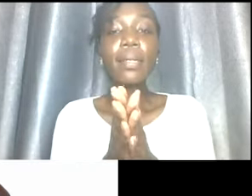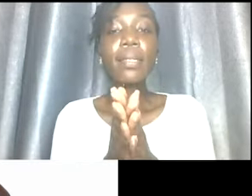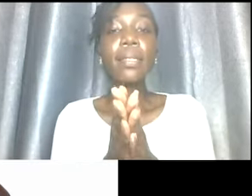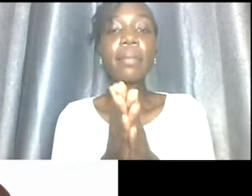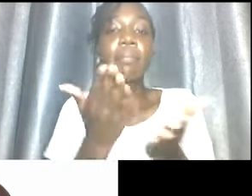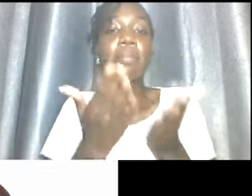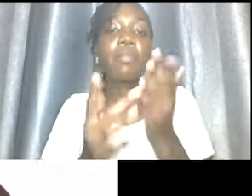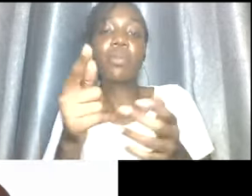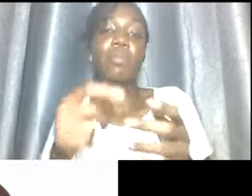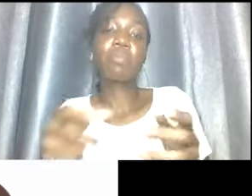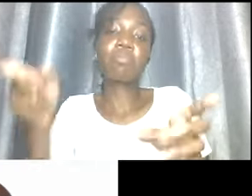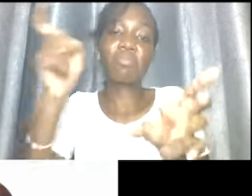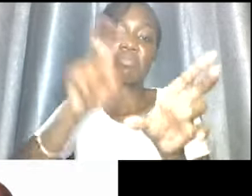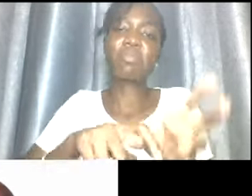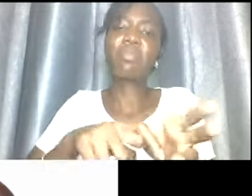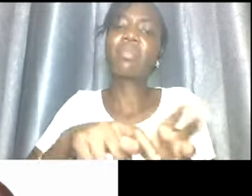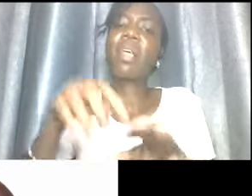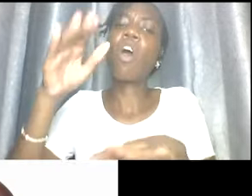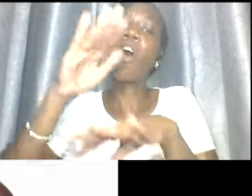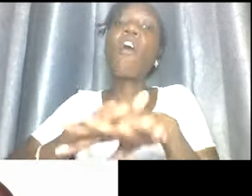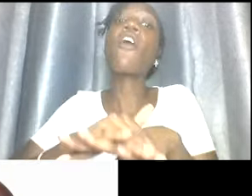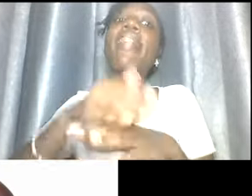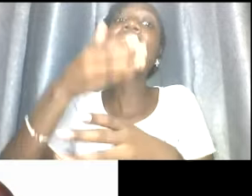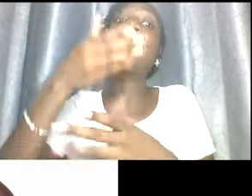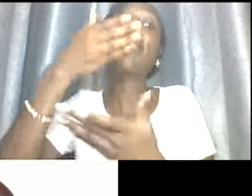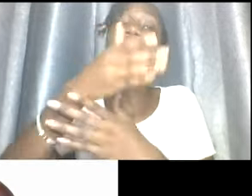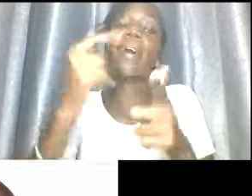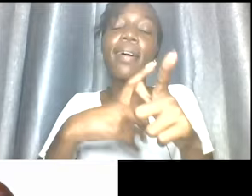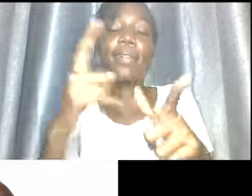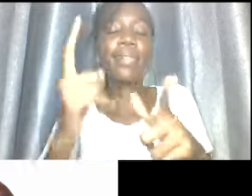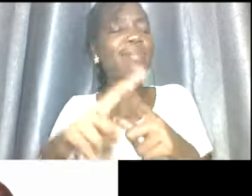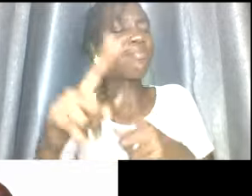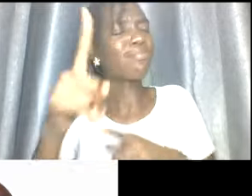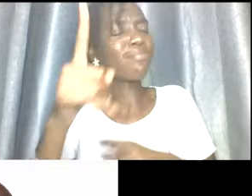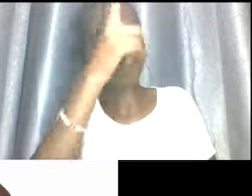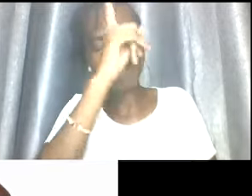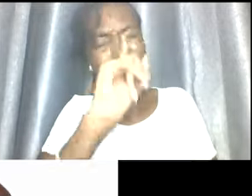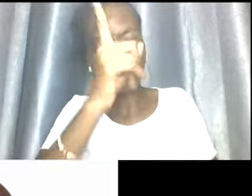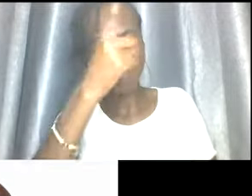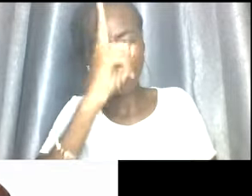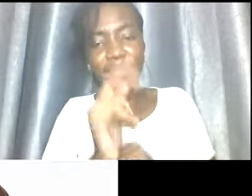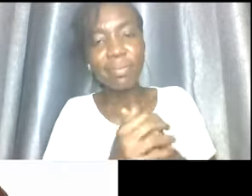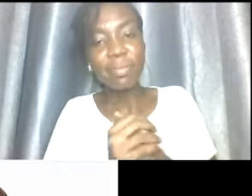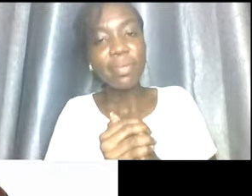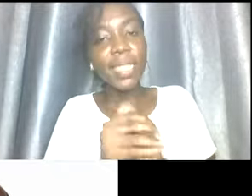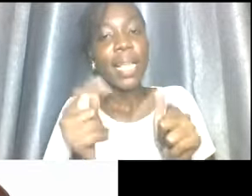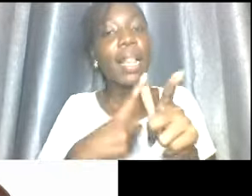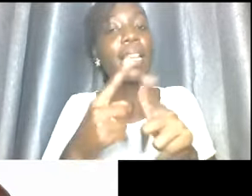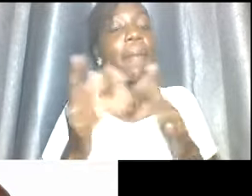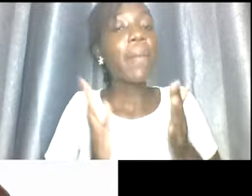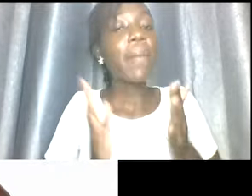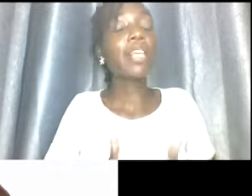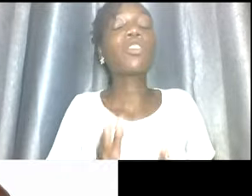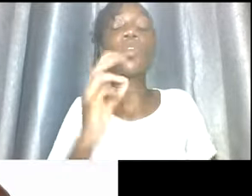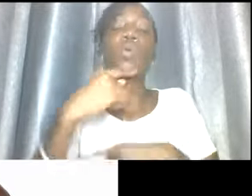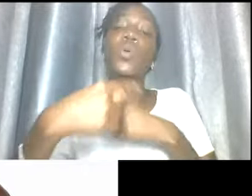spot, and we carry on seamlessly as if though that person was still there.